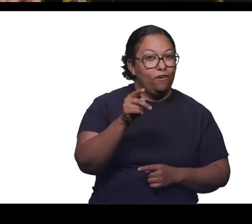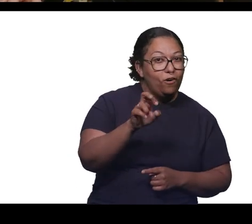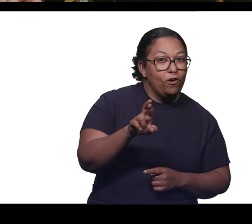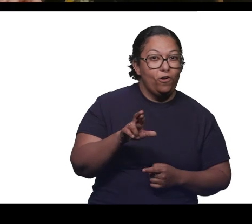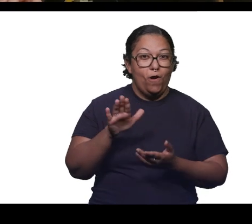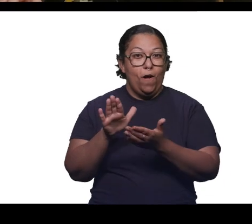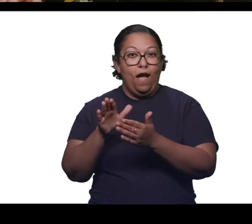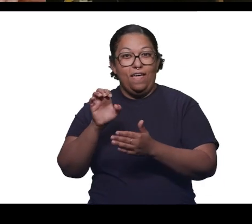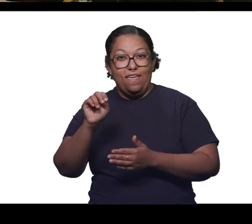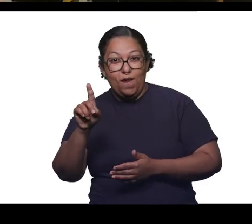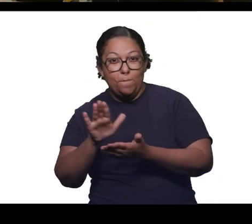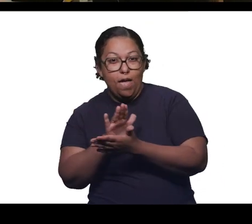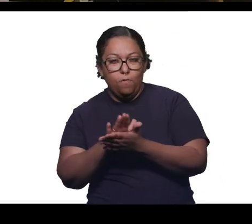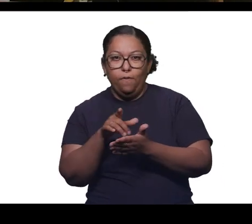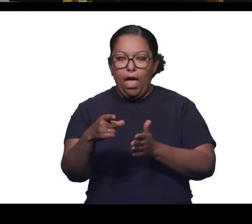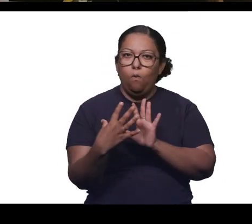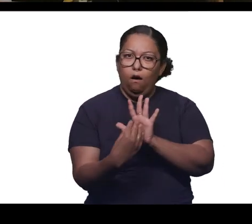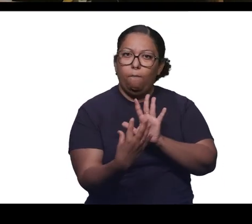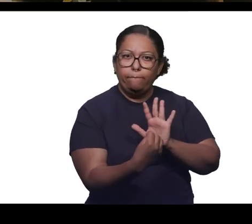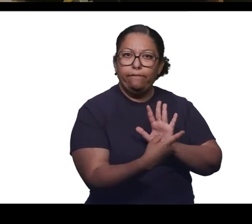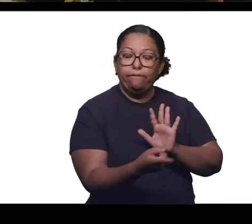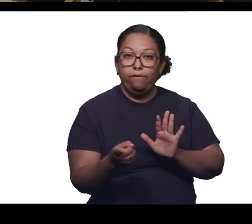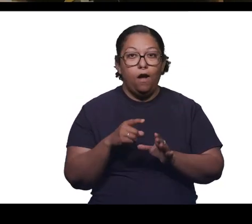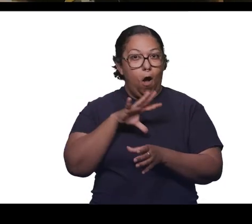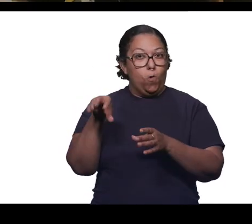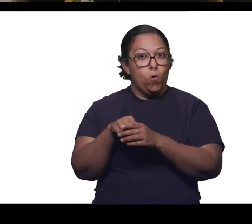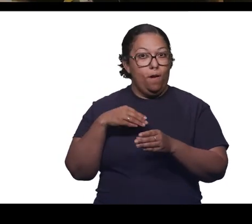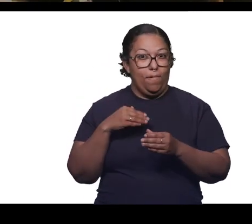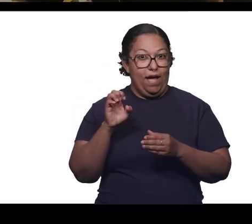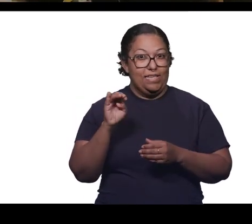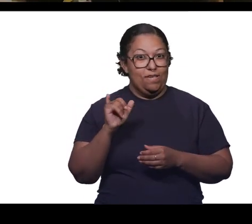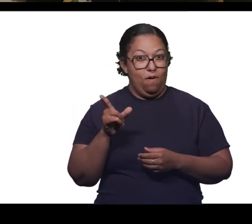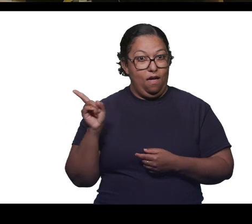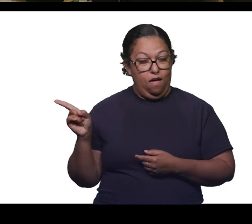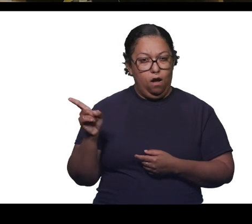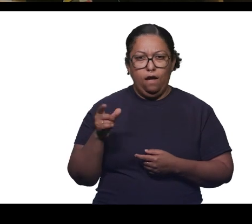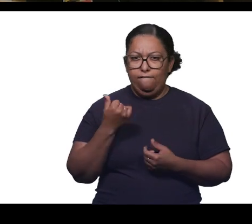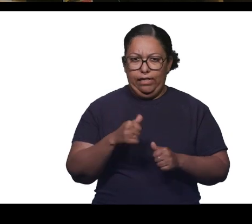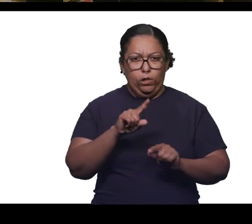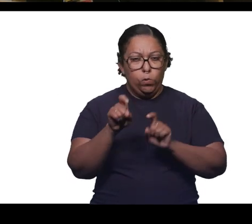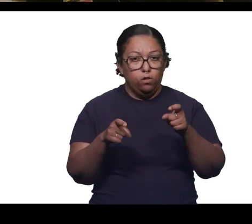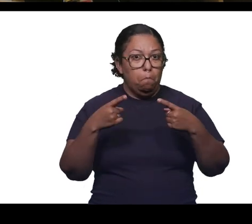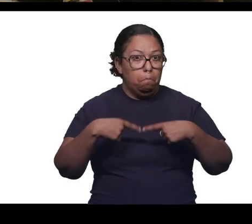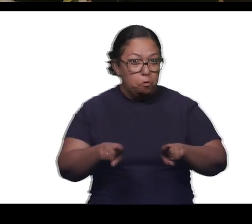my email here if you have any questions, but of course, during the live Q&A, I'd love to answer any questions you have as well.